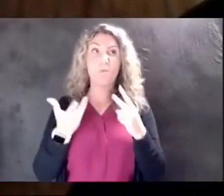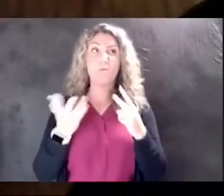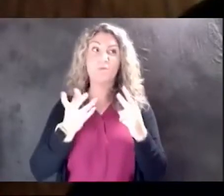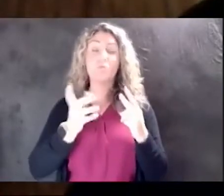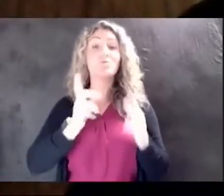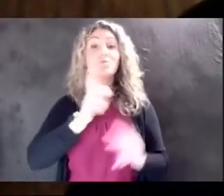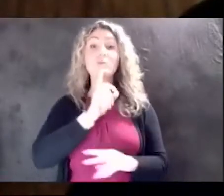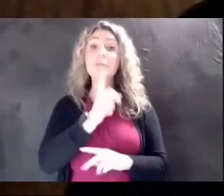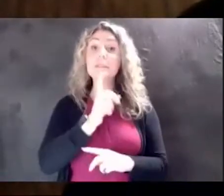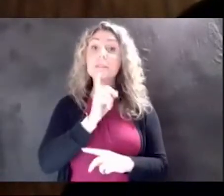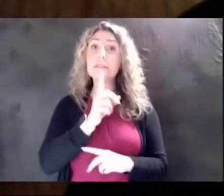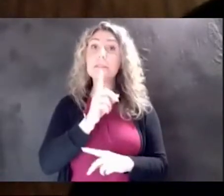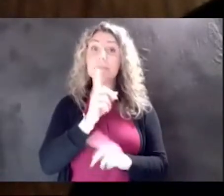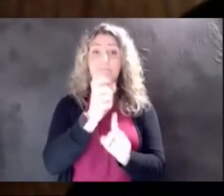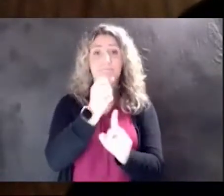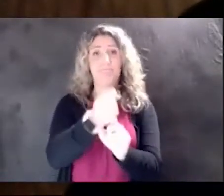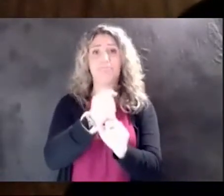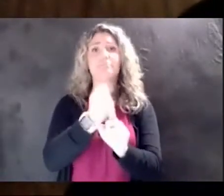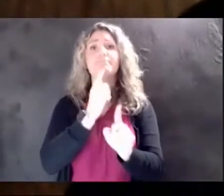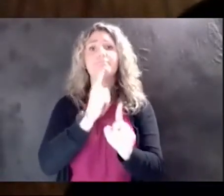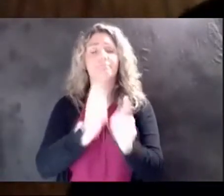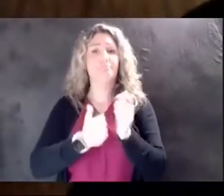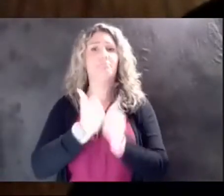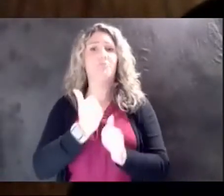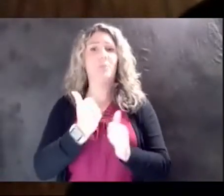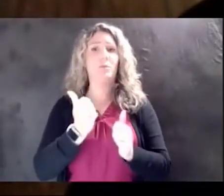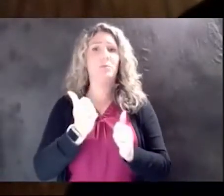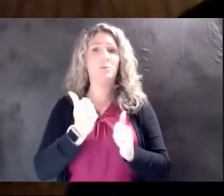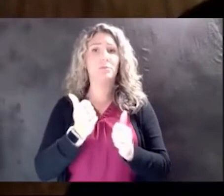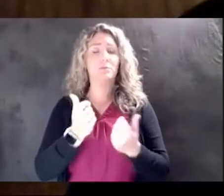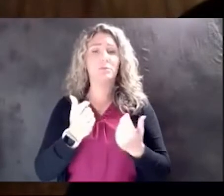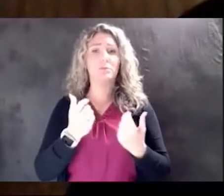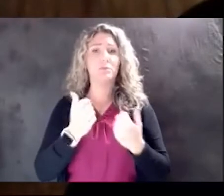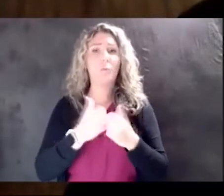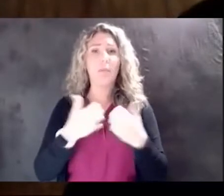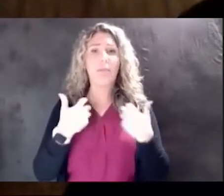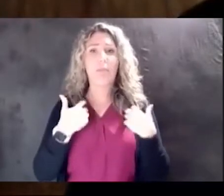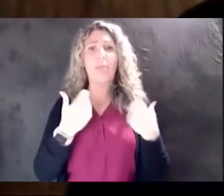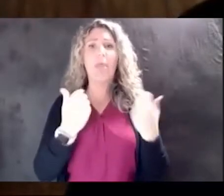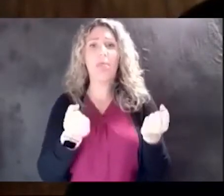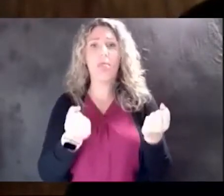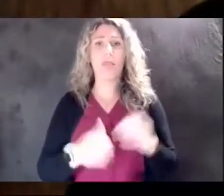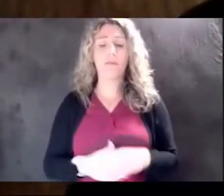really impact the most, I think, in health, especially